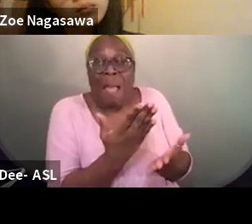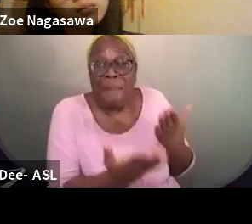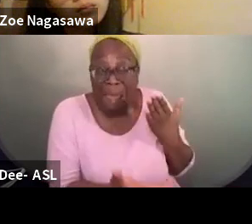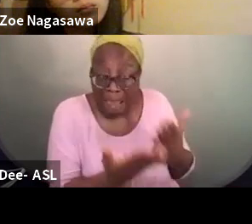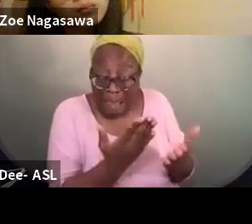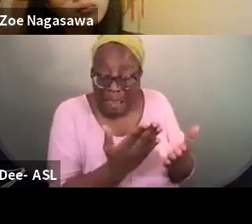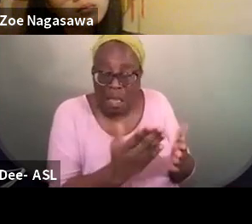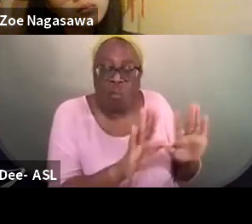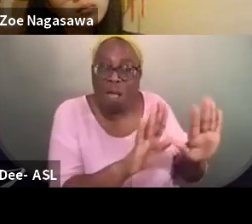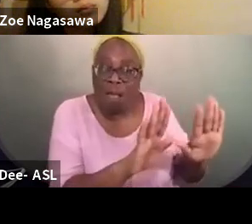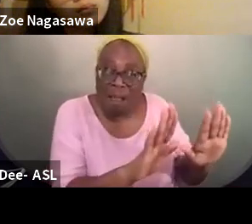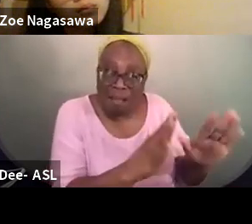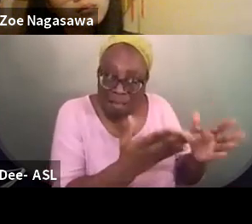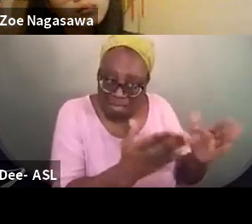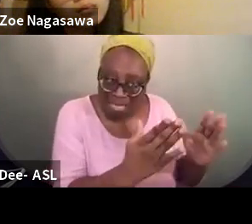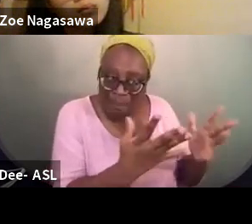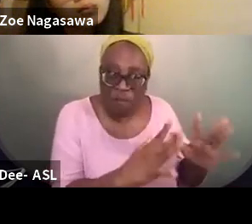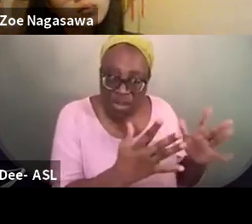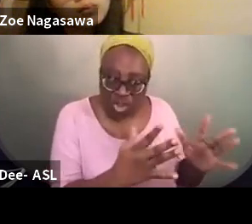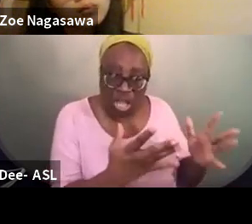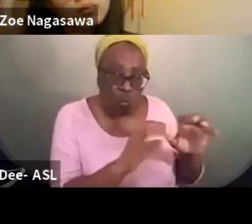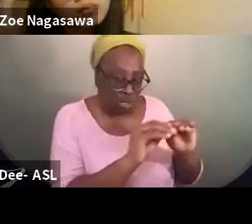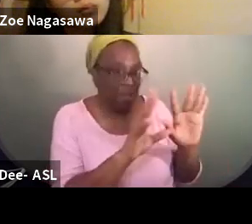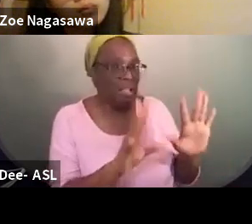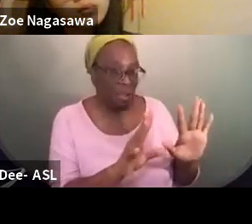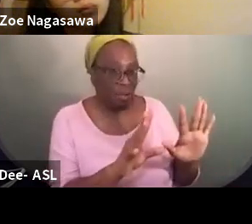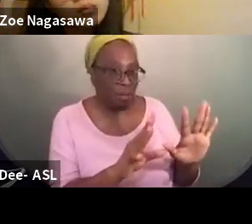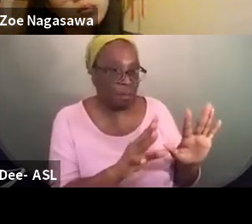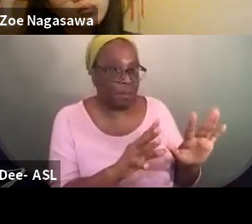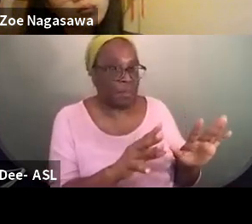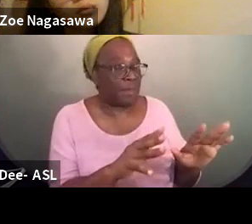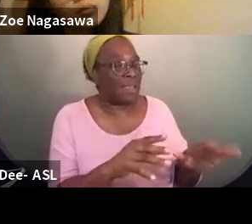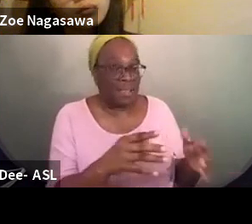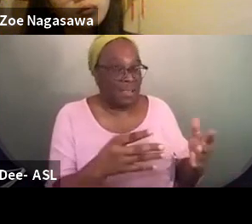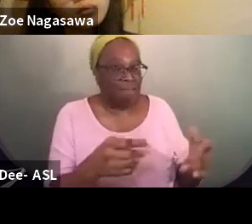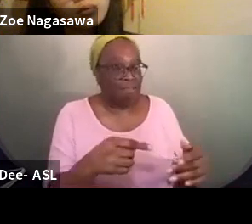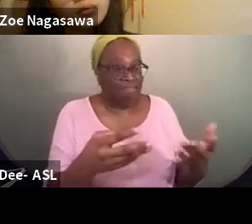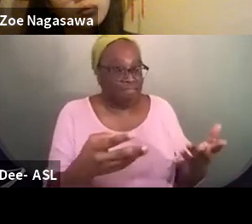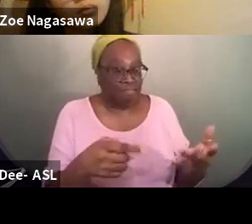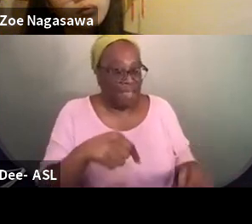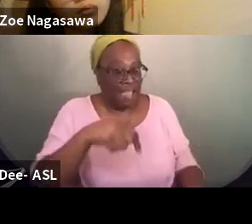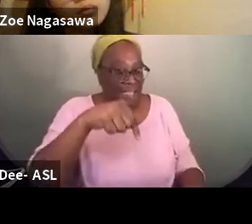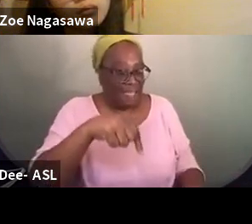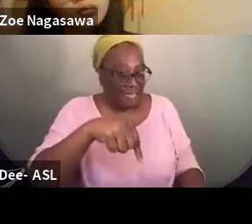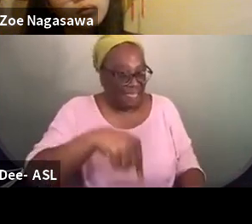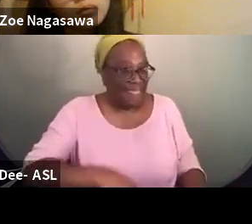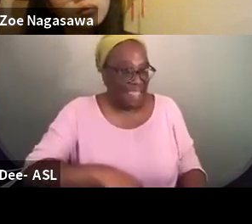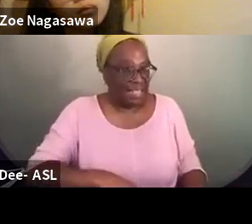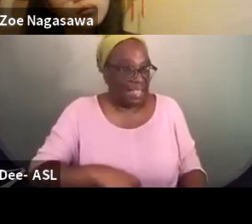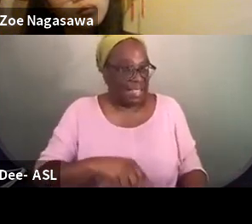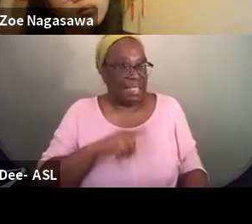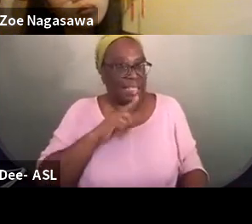like, wait, let me finish. I want to be clear. This right here is the hill for me. Yep. Now,